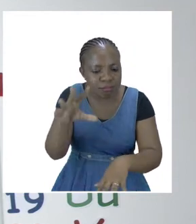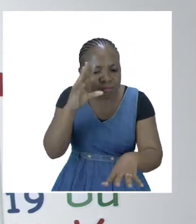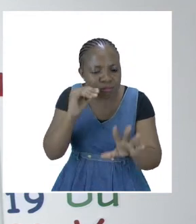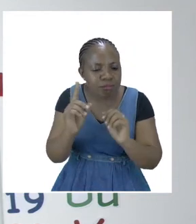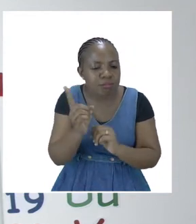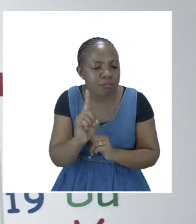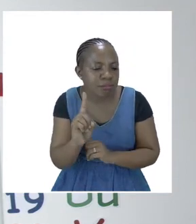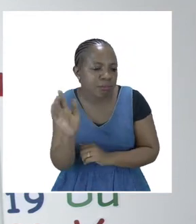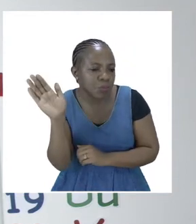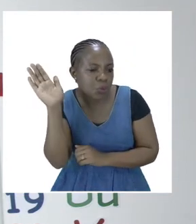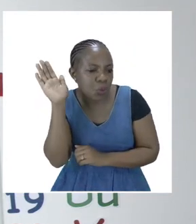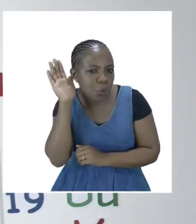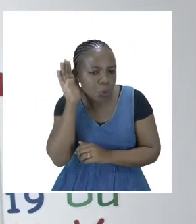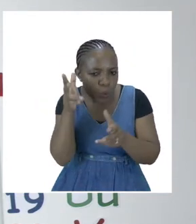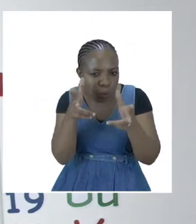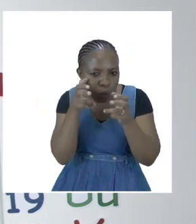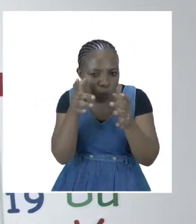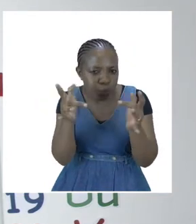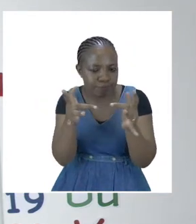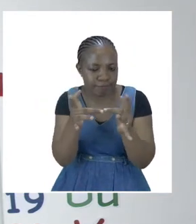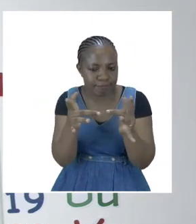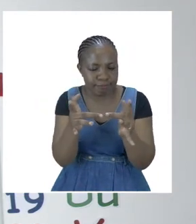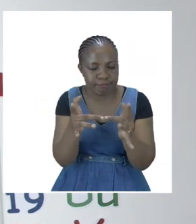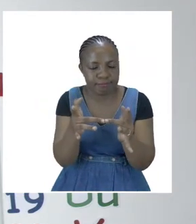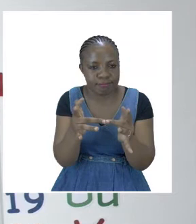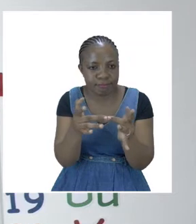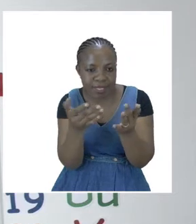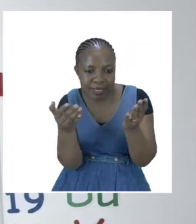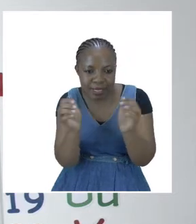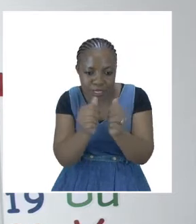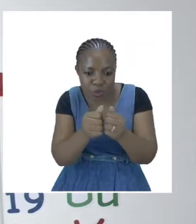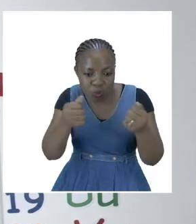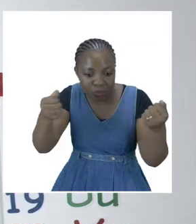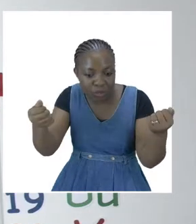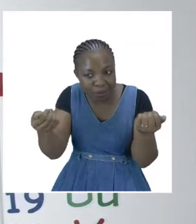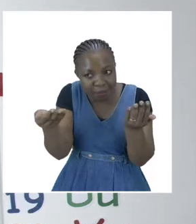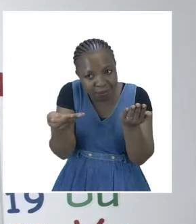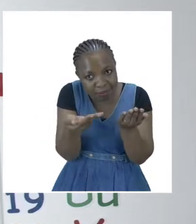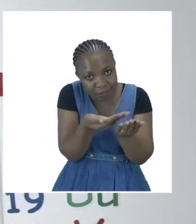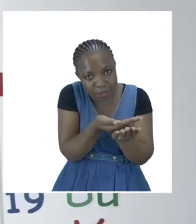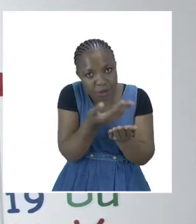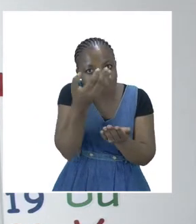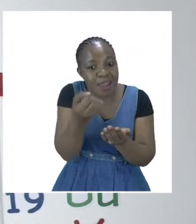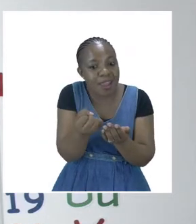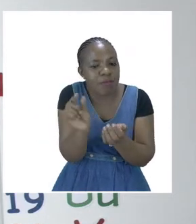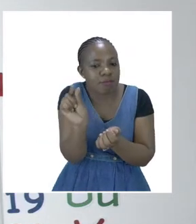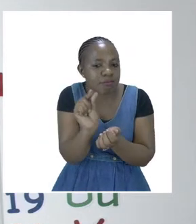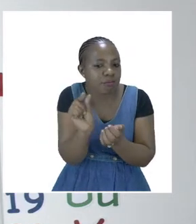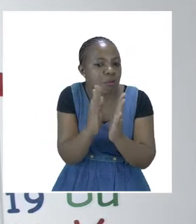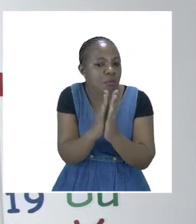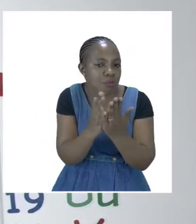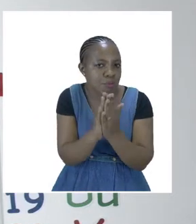or watching online. Inside the newspapers, there is an insert of the lesson